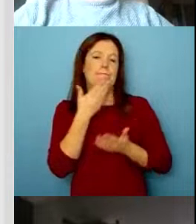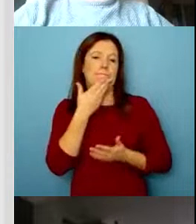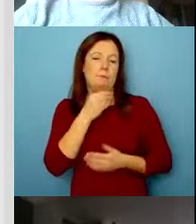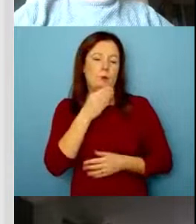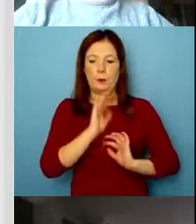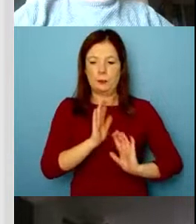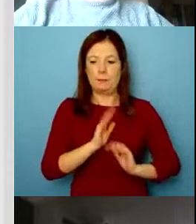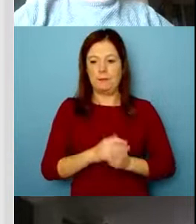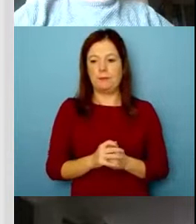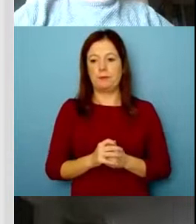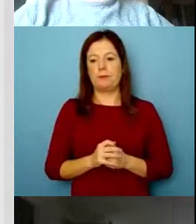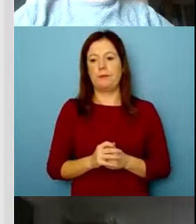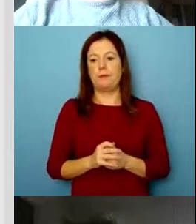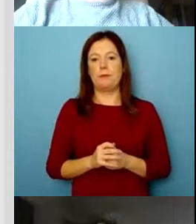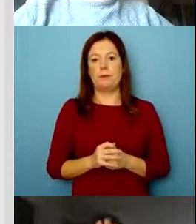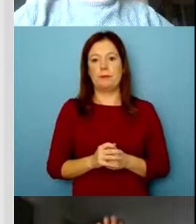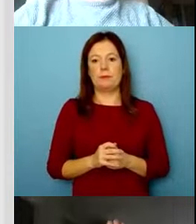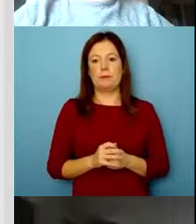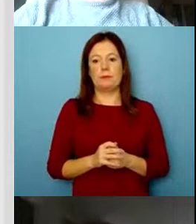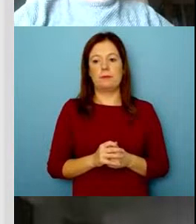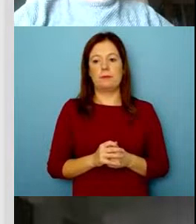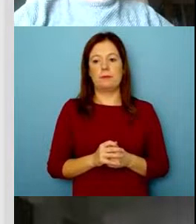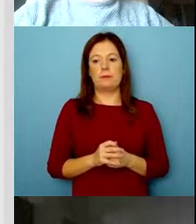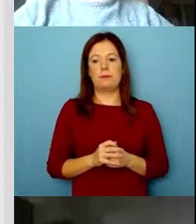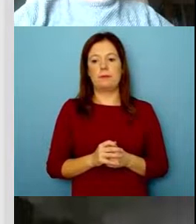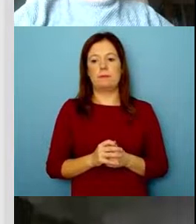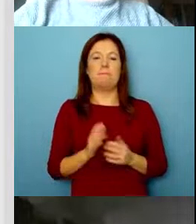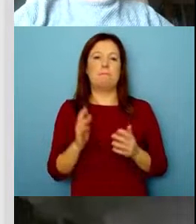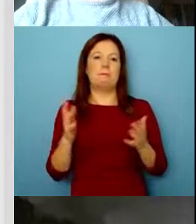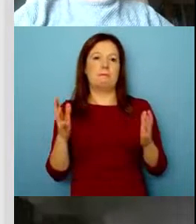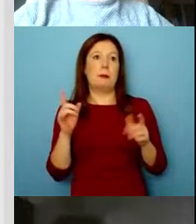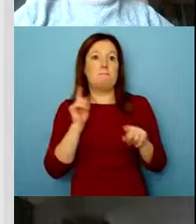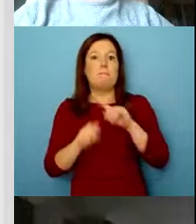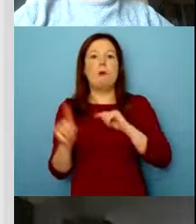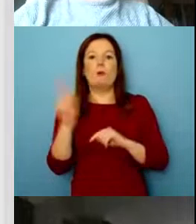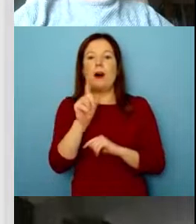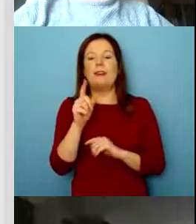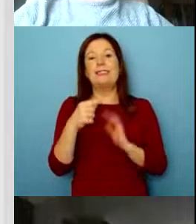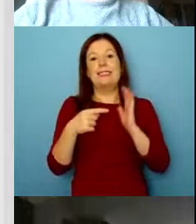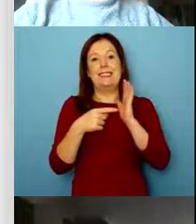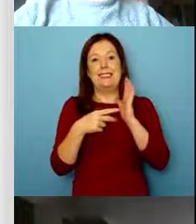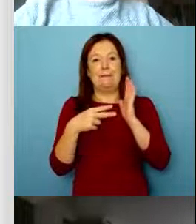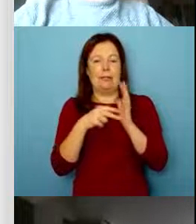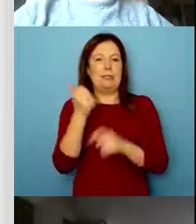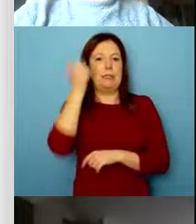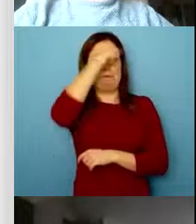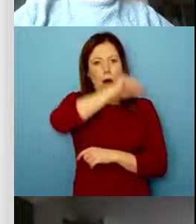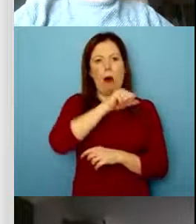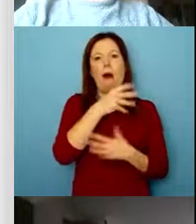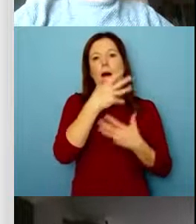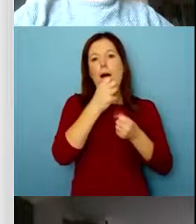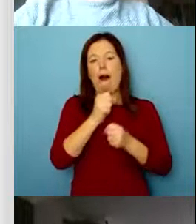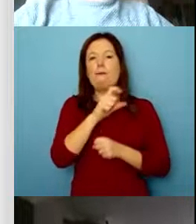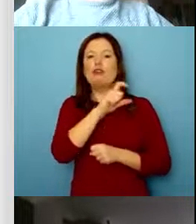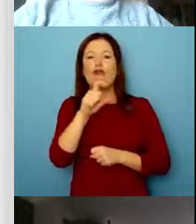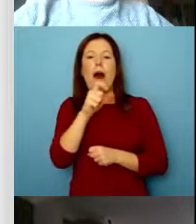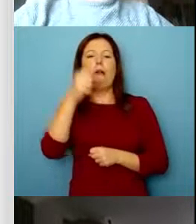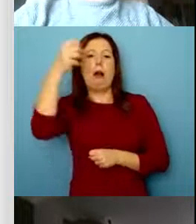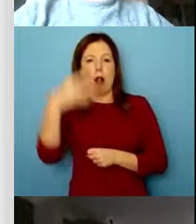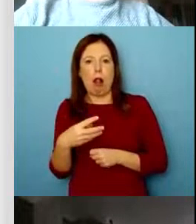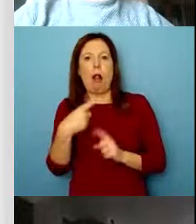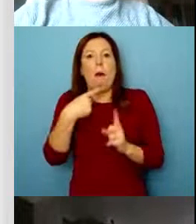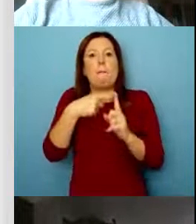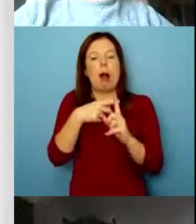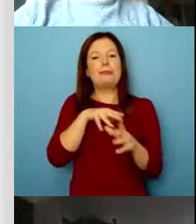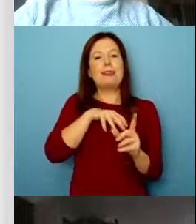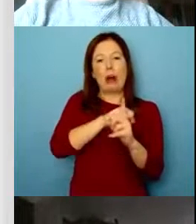devices are smart TVs, which show both linear channels and also have the catch-up services that you'll